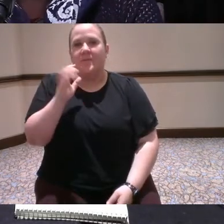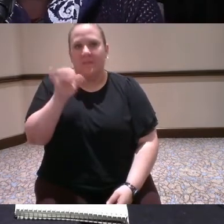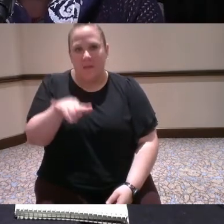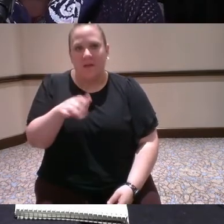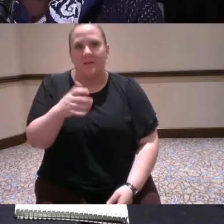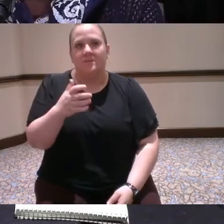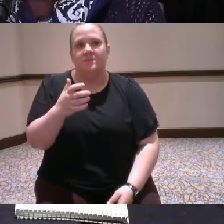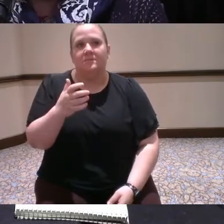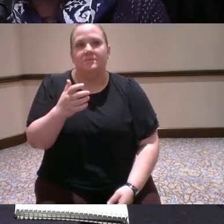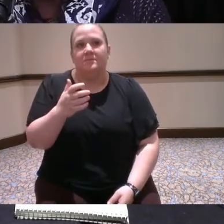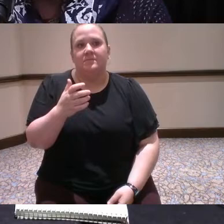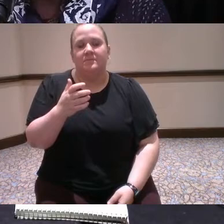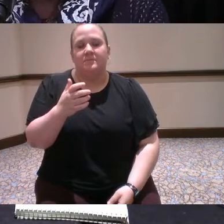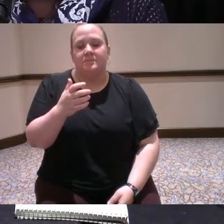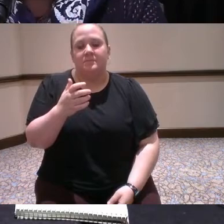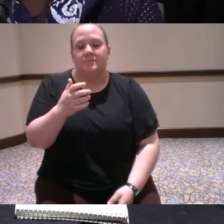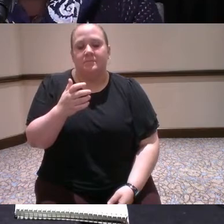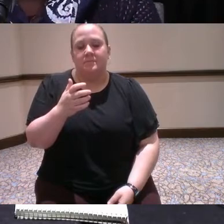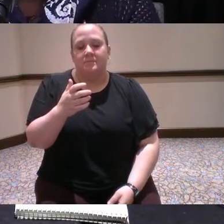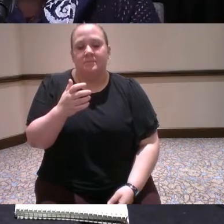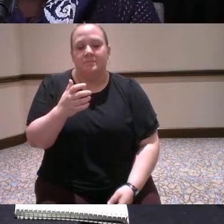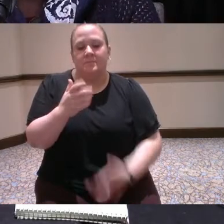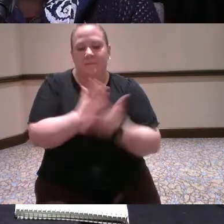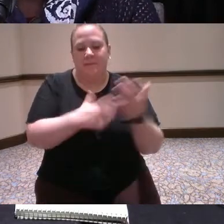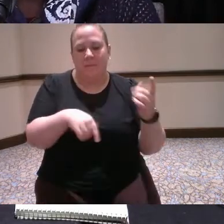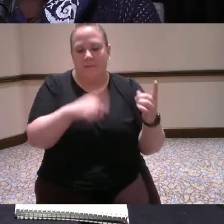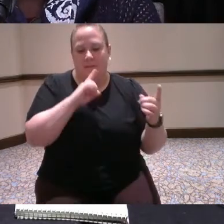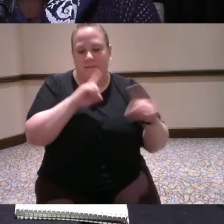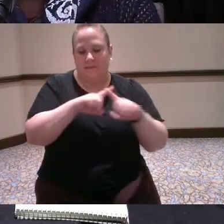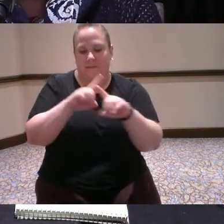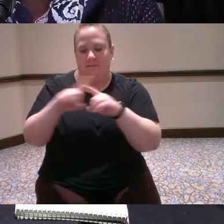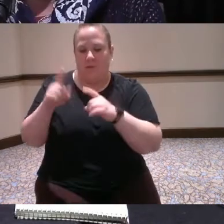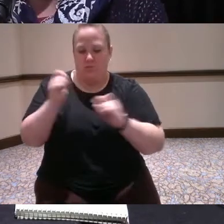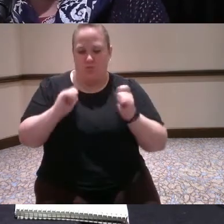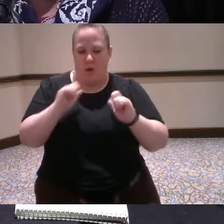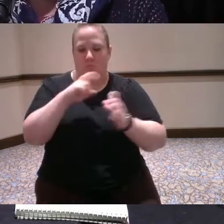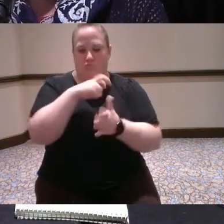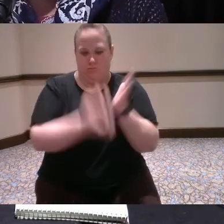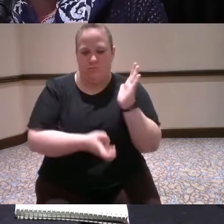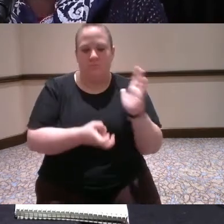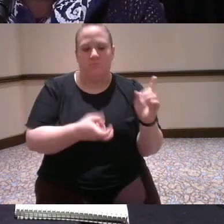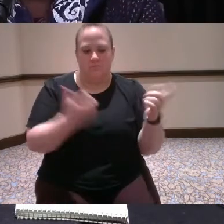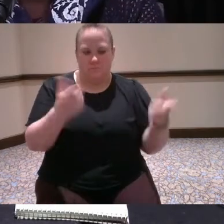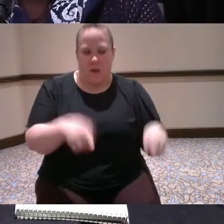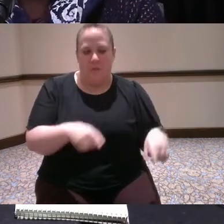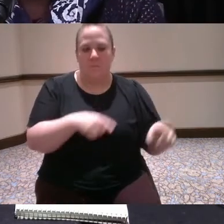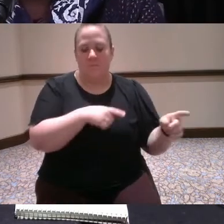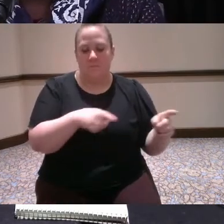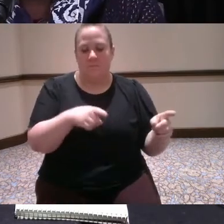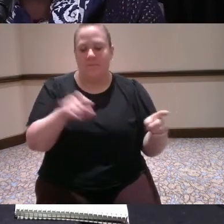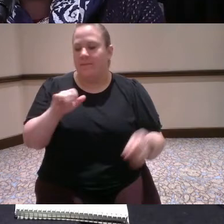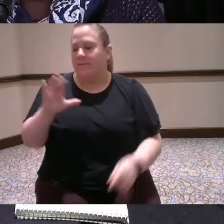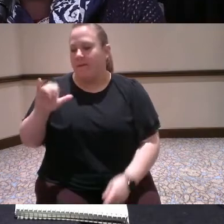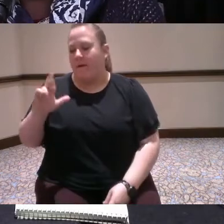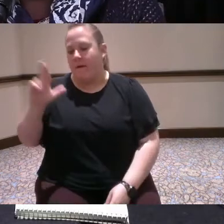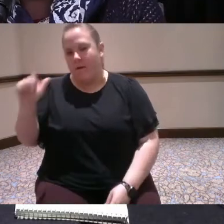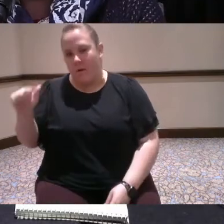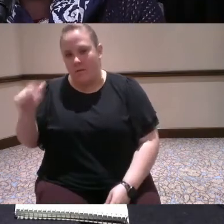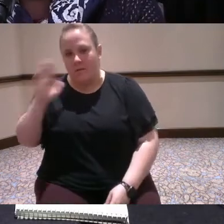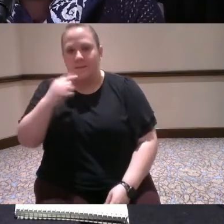that that some of these immersives have done, as Karla would say,